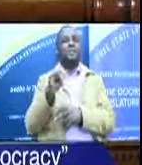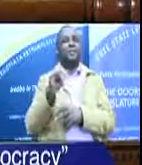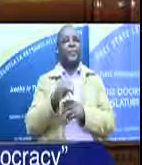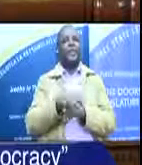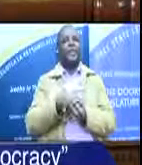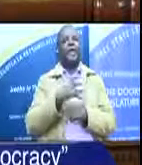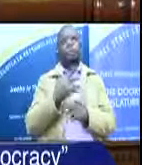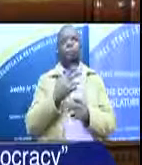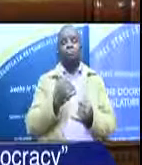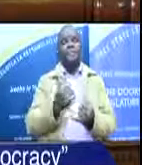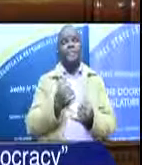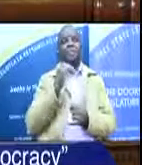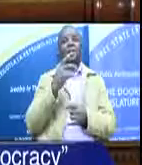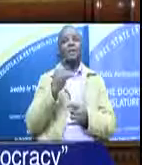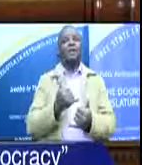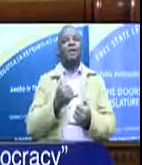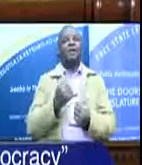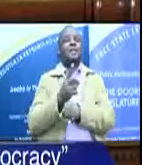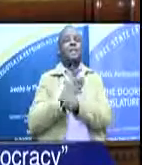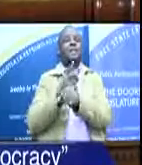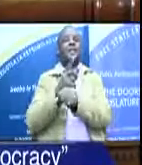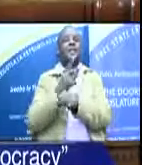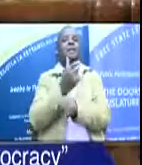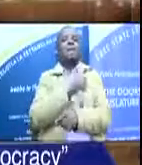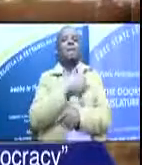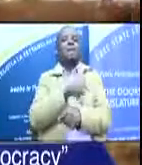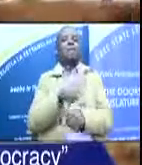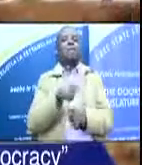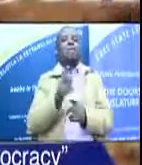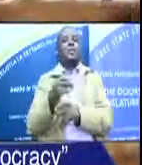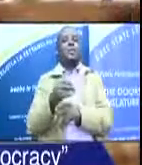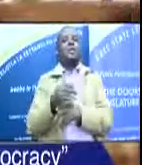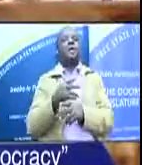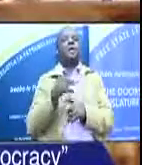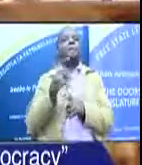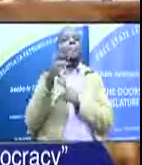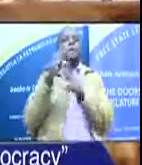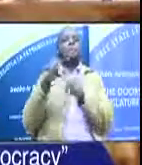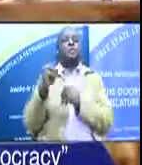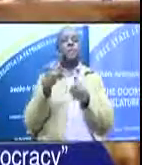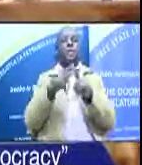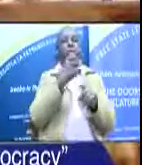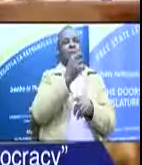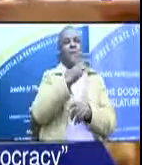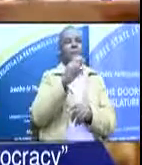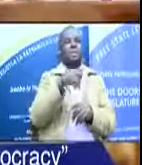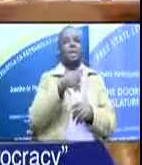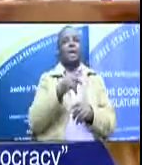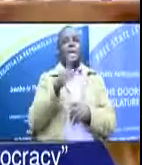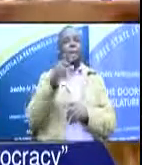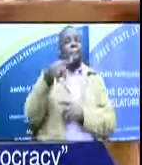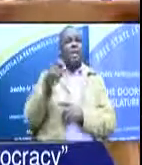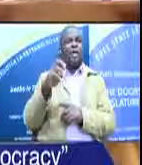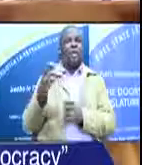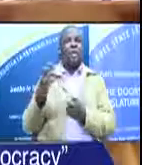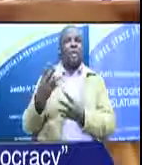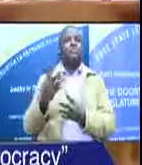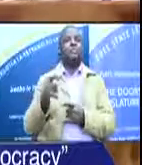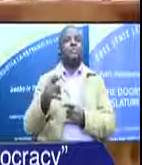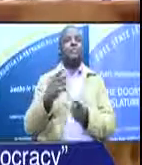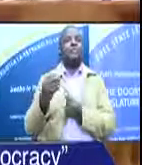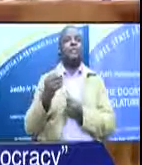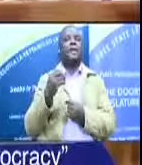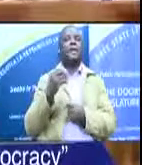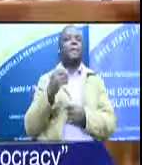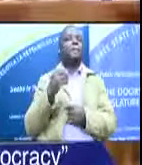we do not have a regional hospital in Mangaung and Karib districts. As a result, Belonomi Tertiary Hospital often experience